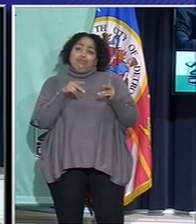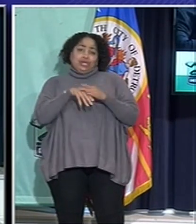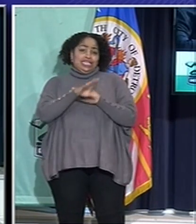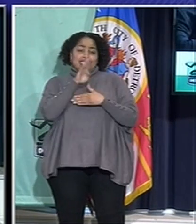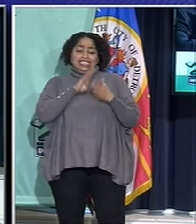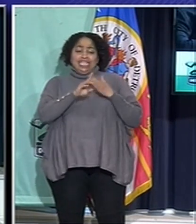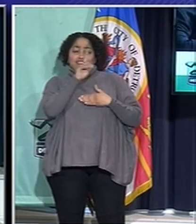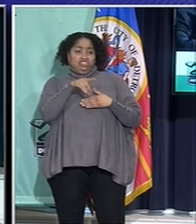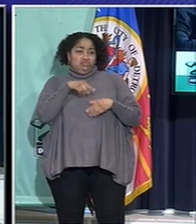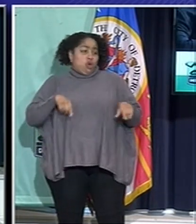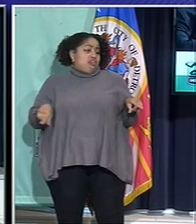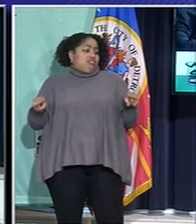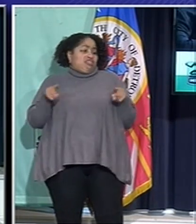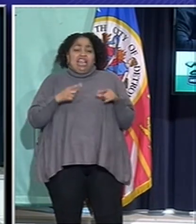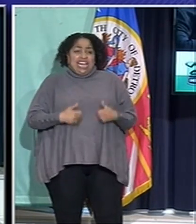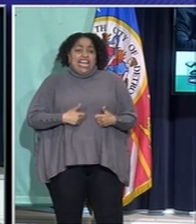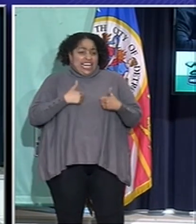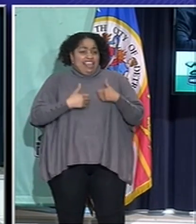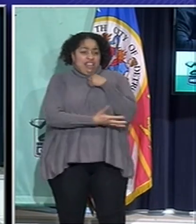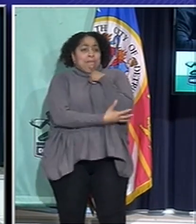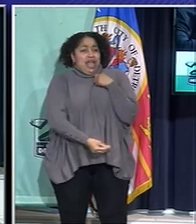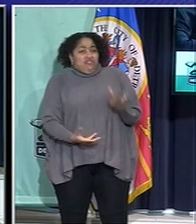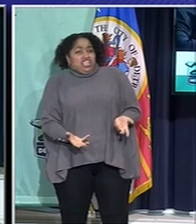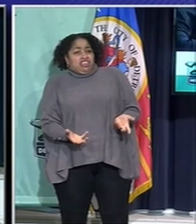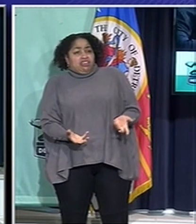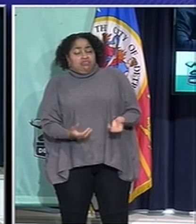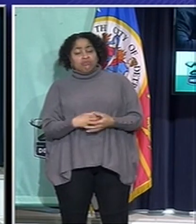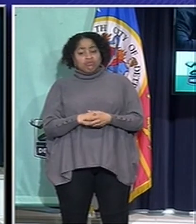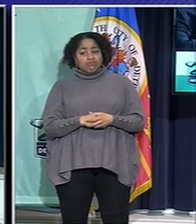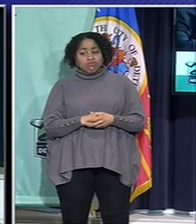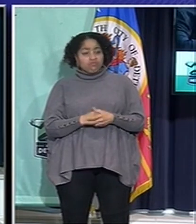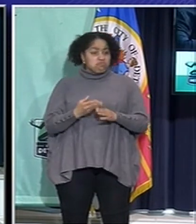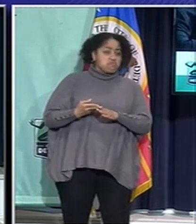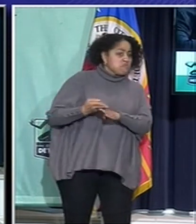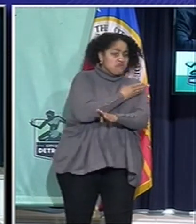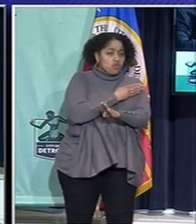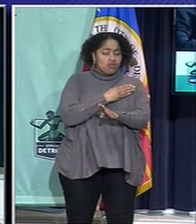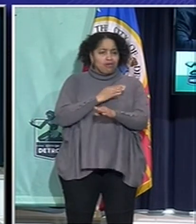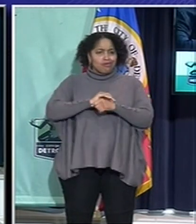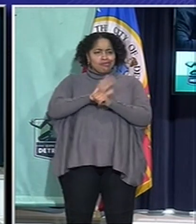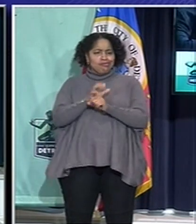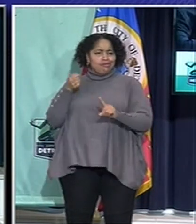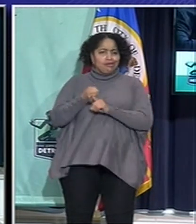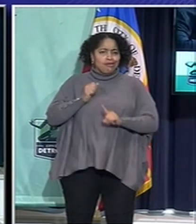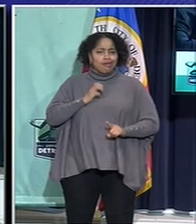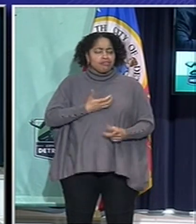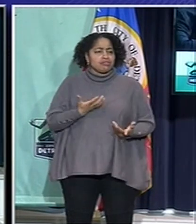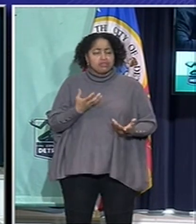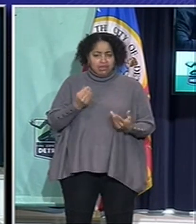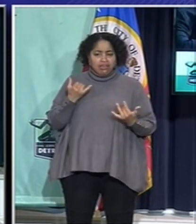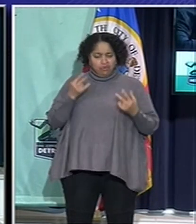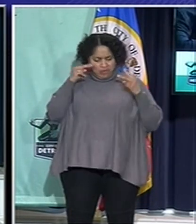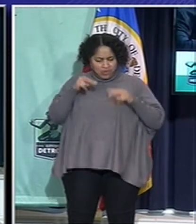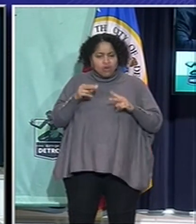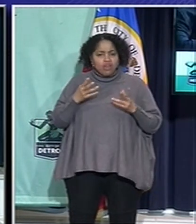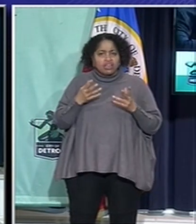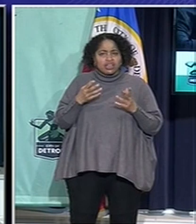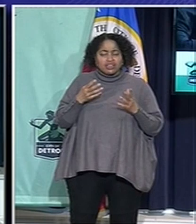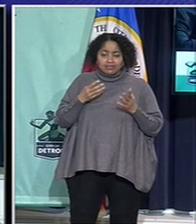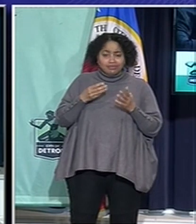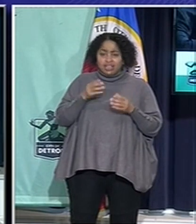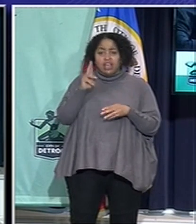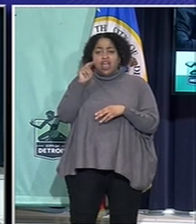of Detroit lived in poverty before this hit, and we're looking at depression-level